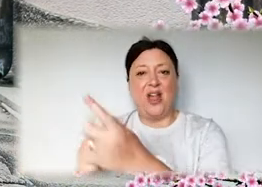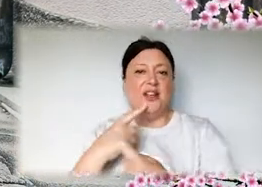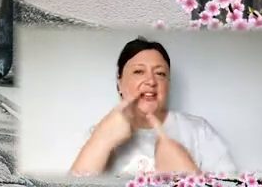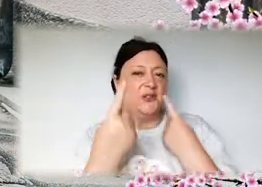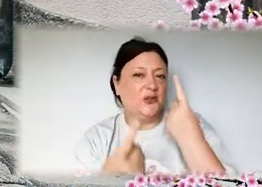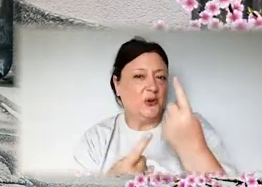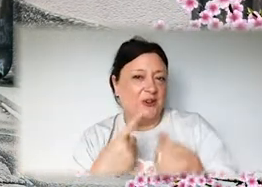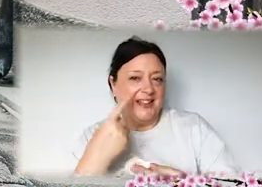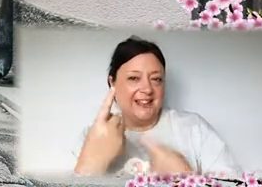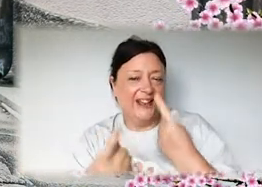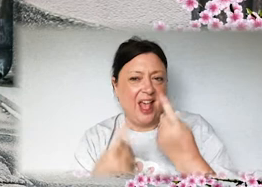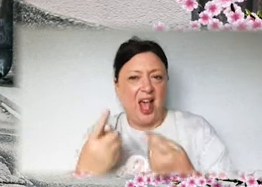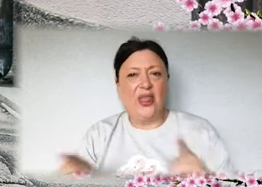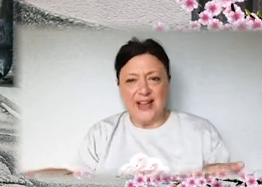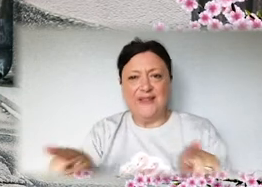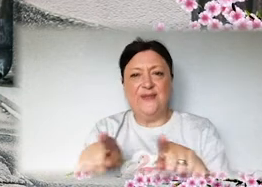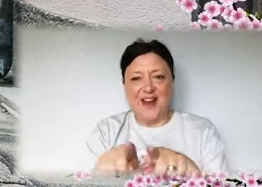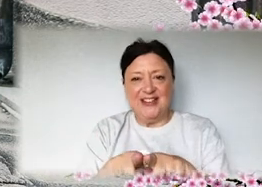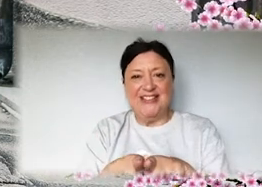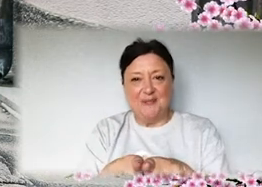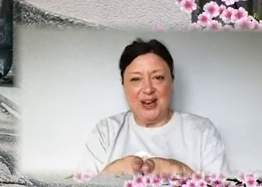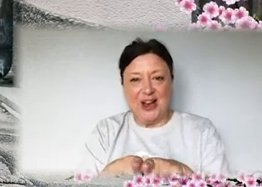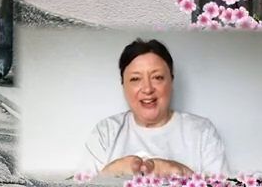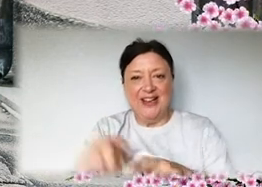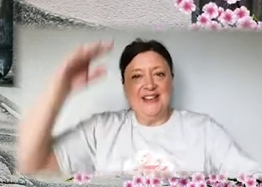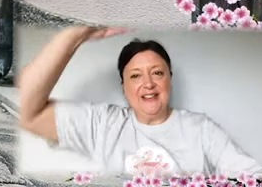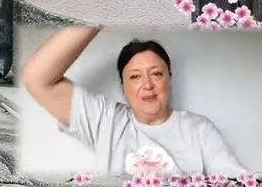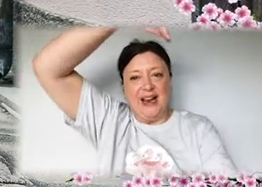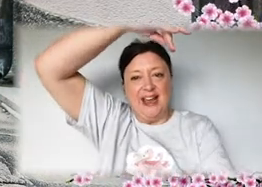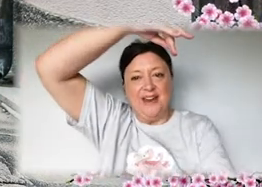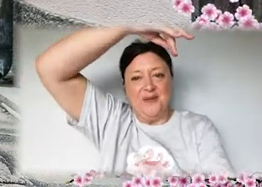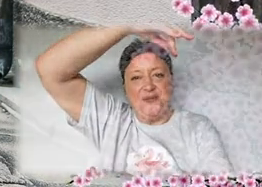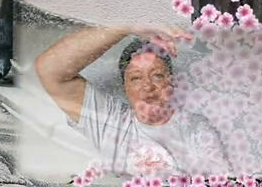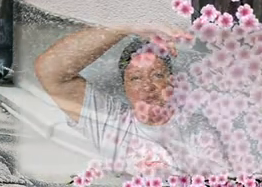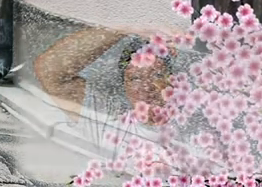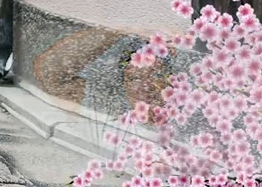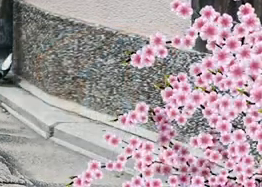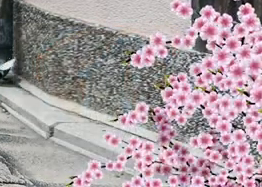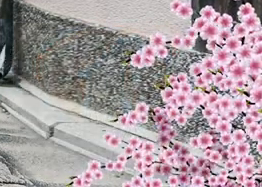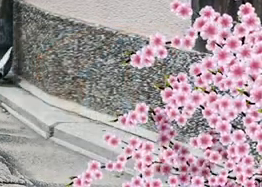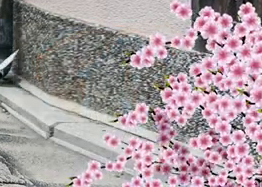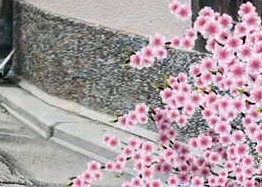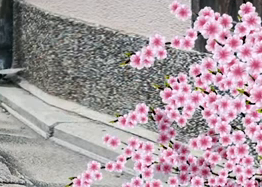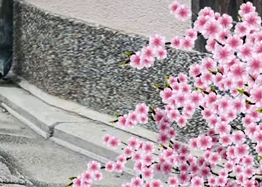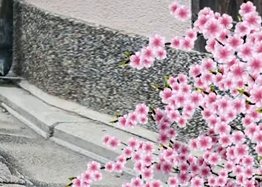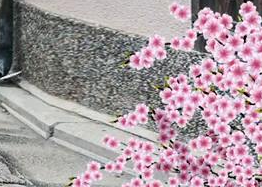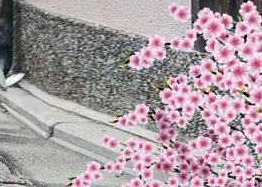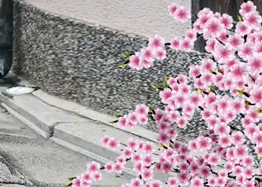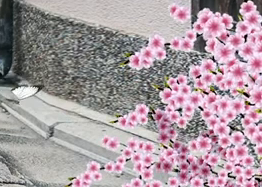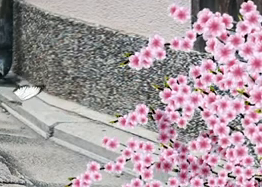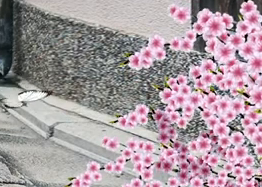to ballet. So let's have a go and see if we can learn some gestures and make some of our own.